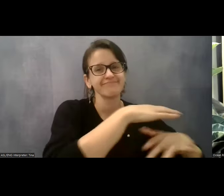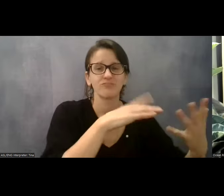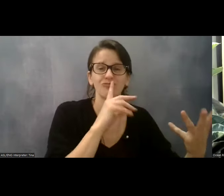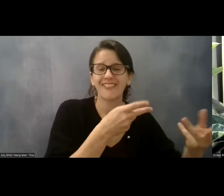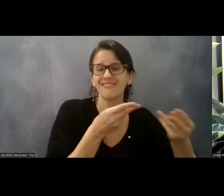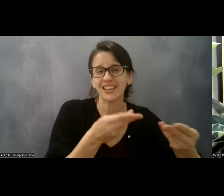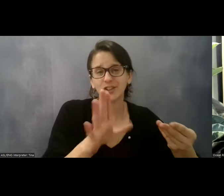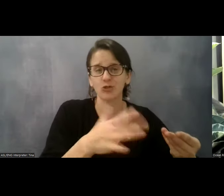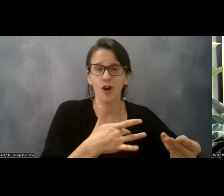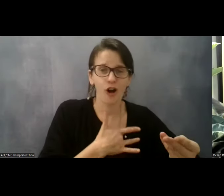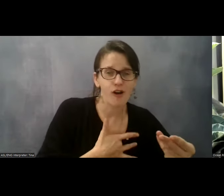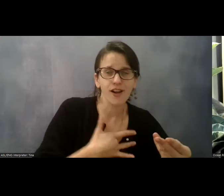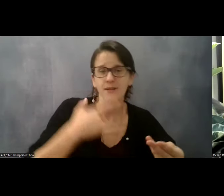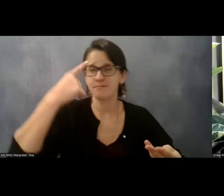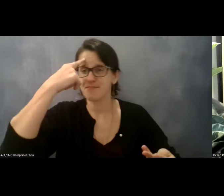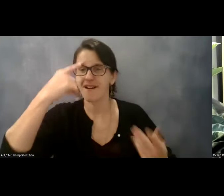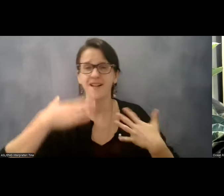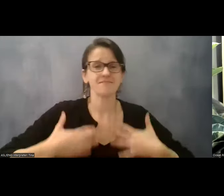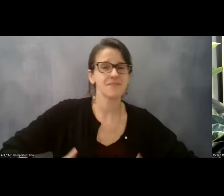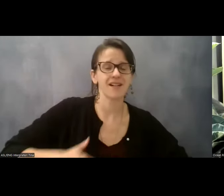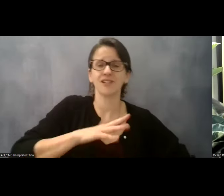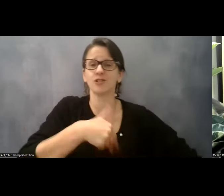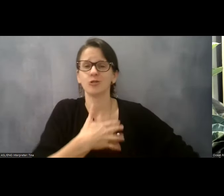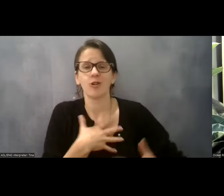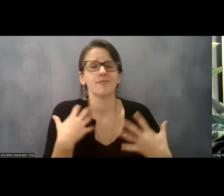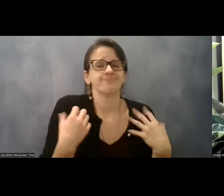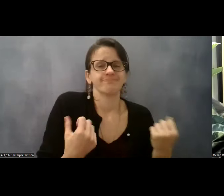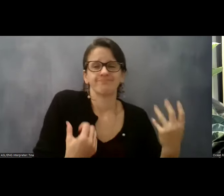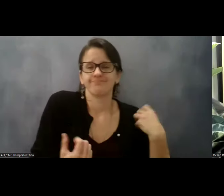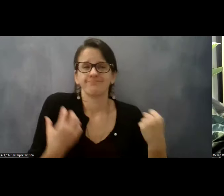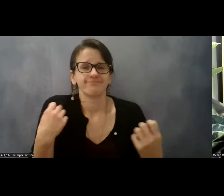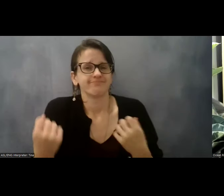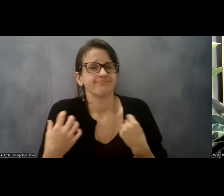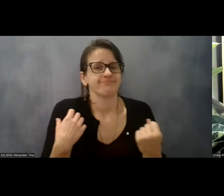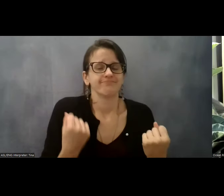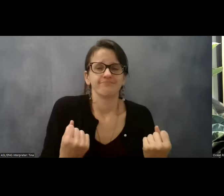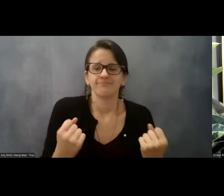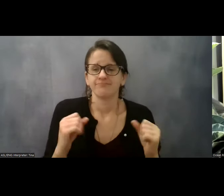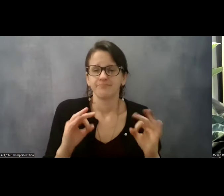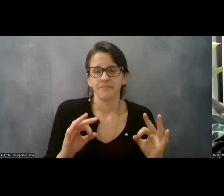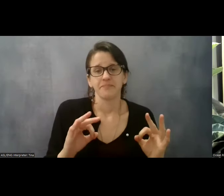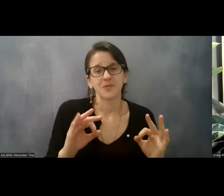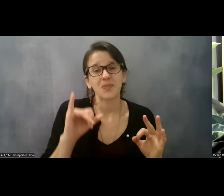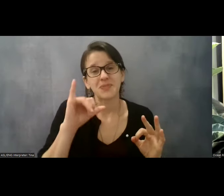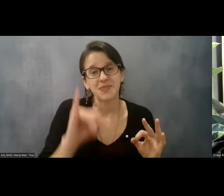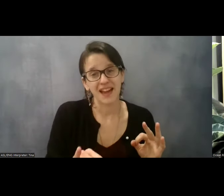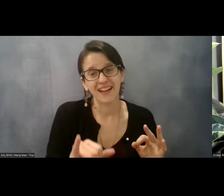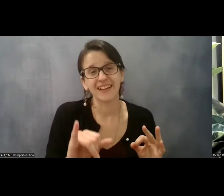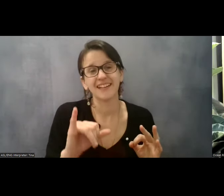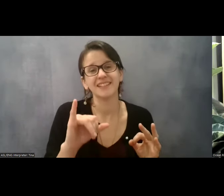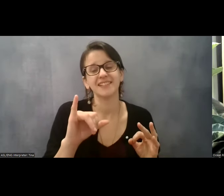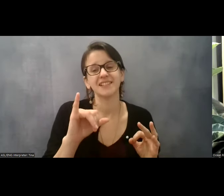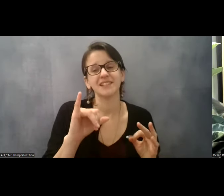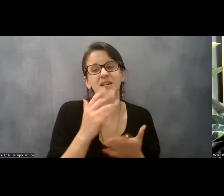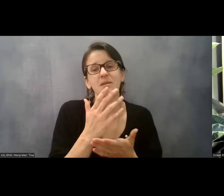pull you out there and give you a sense of connection to life. And so those are some of my favorite reasons to grow a garden. There are